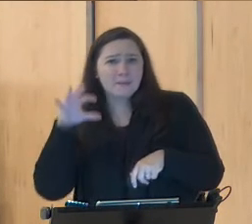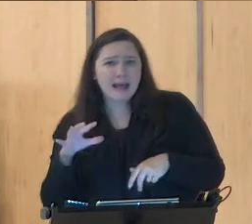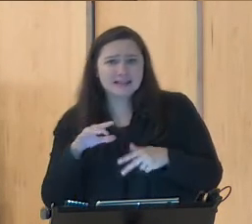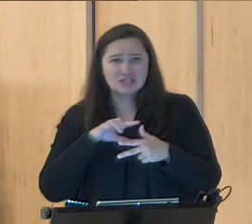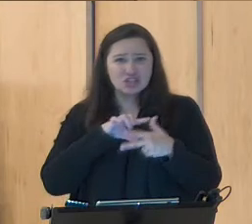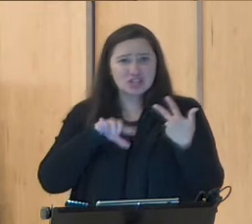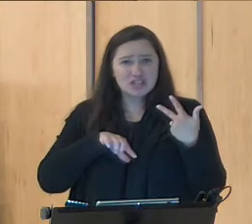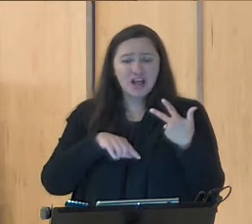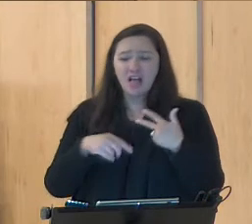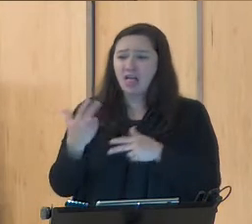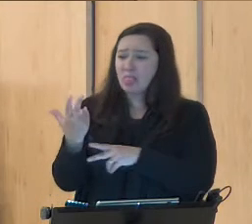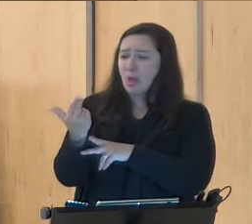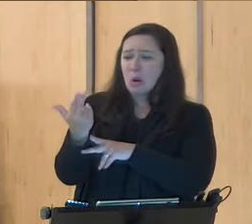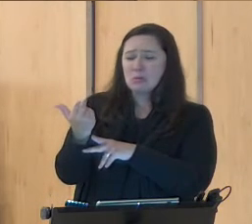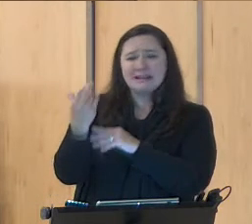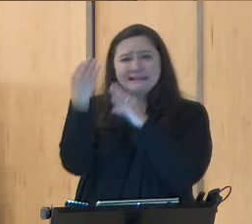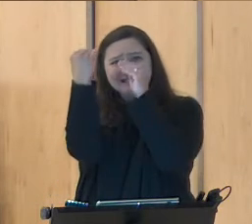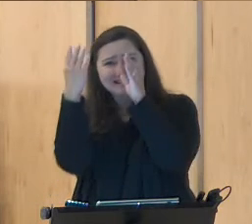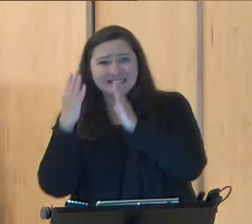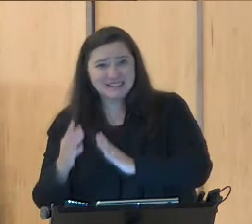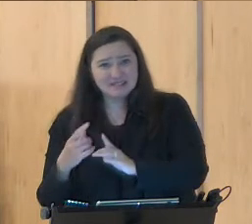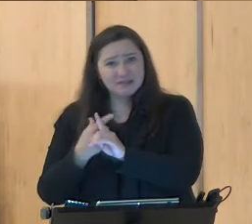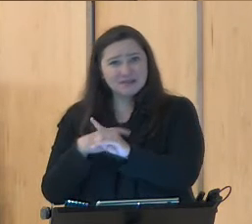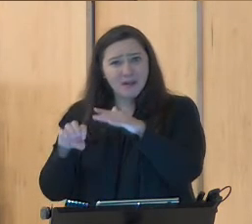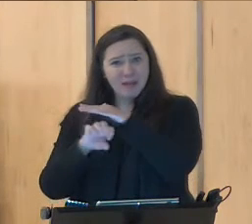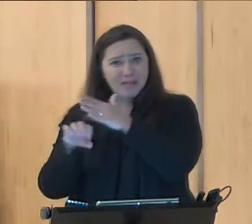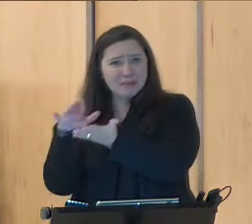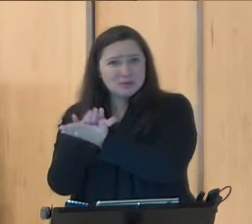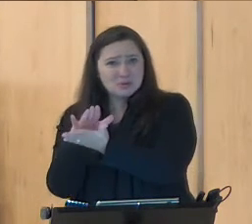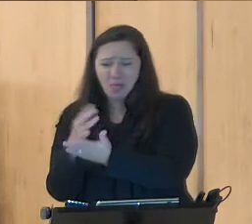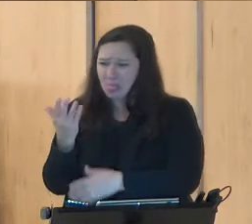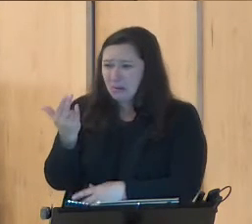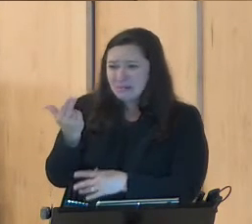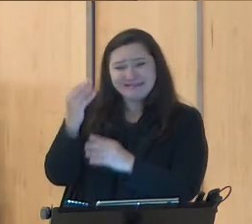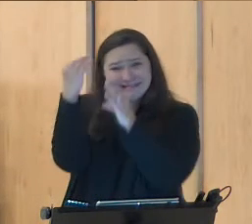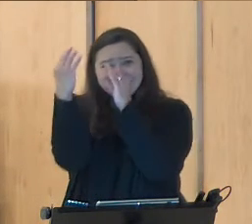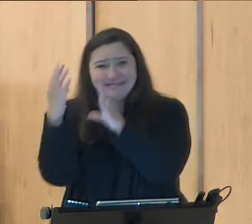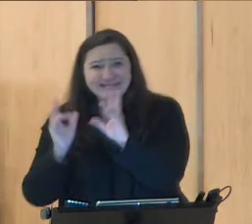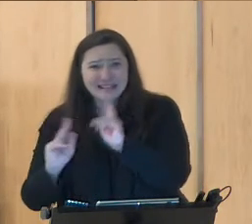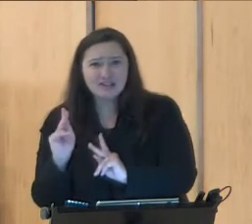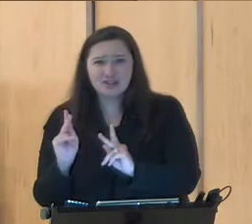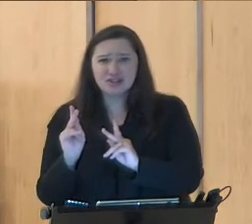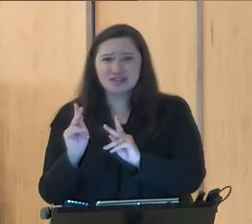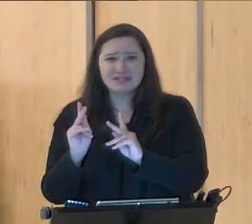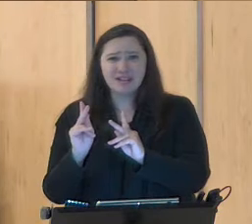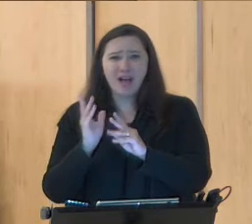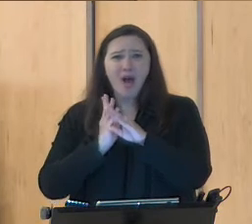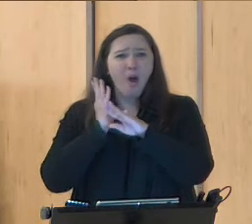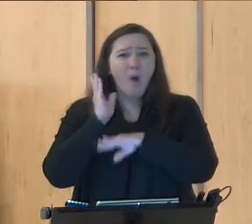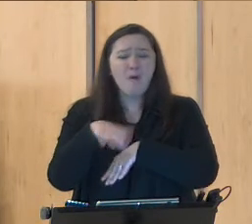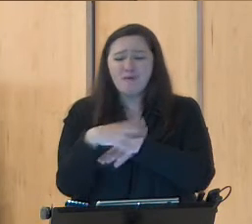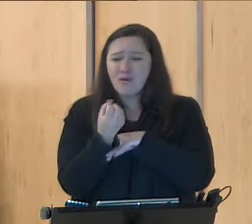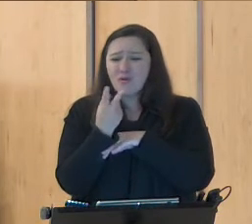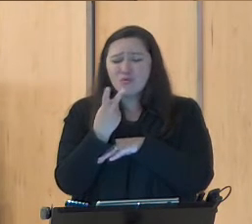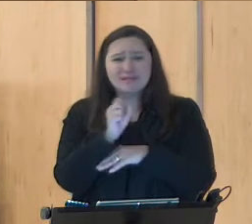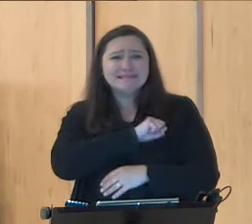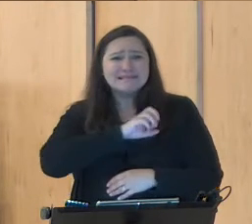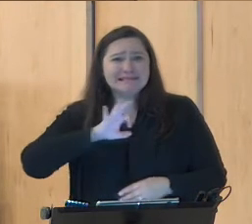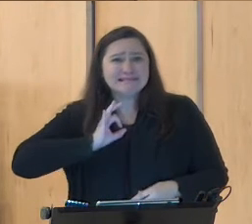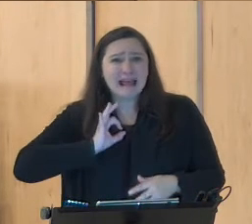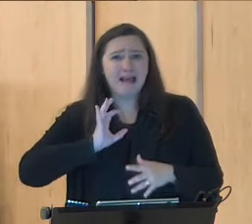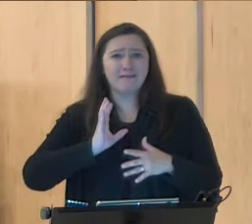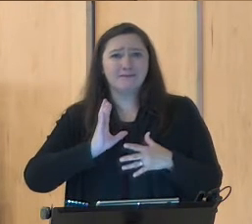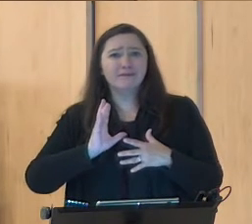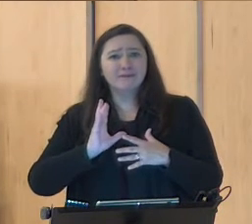13 teachers in our Lutheran elementary school, over a dozen staff people to support them in that